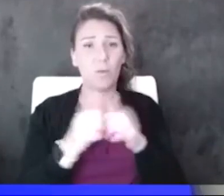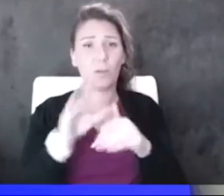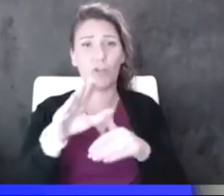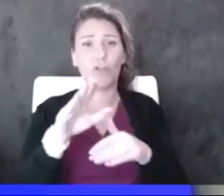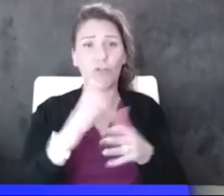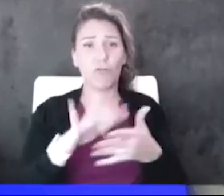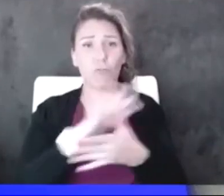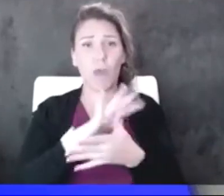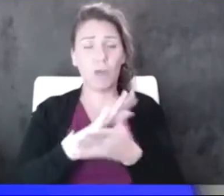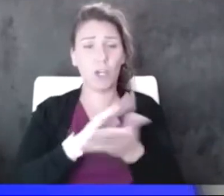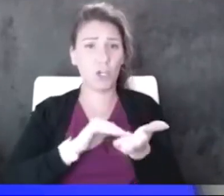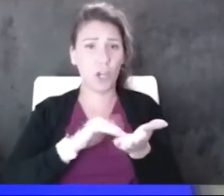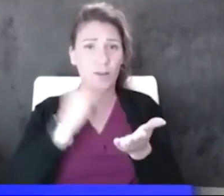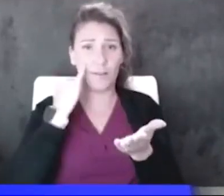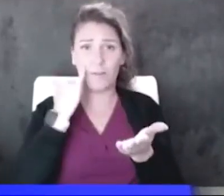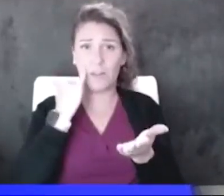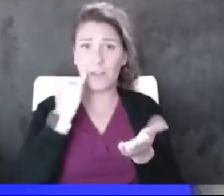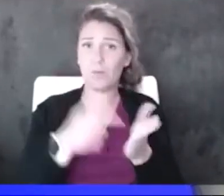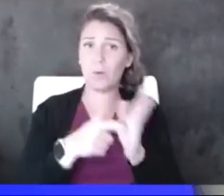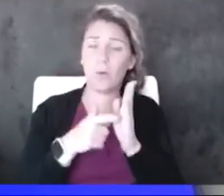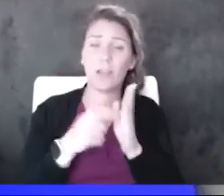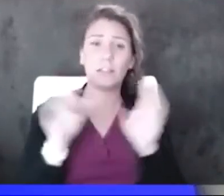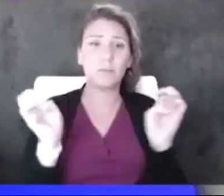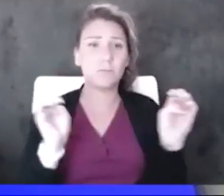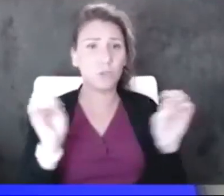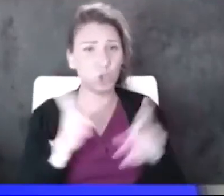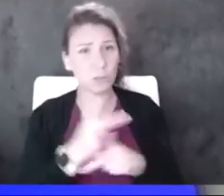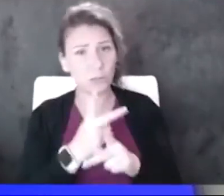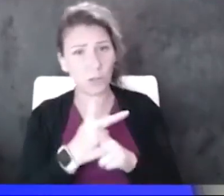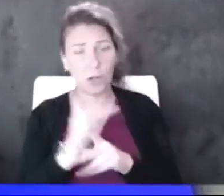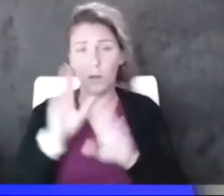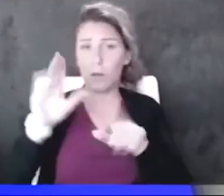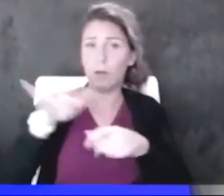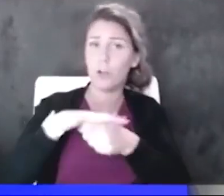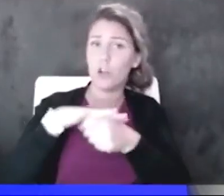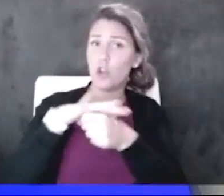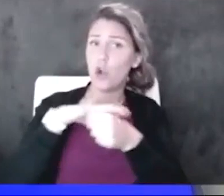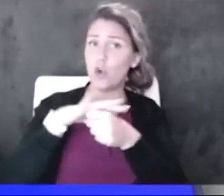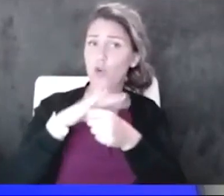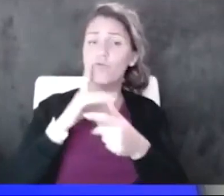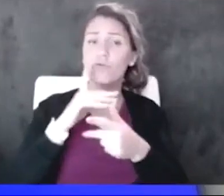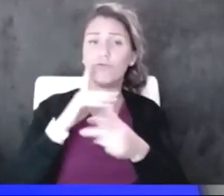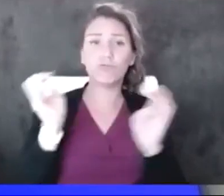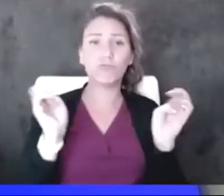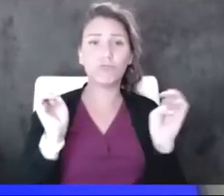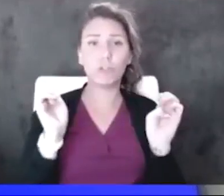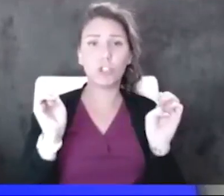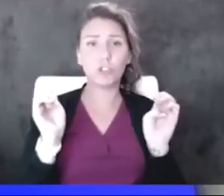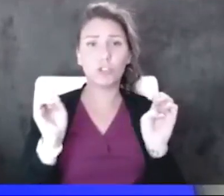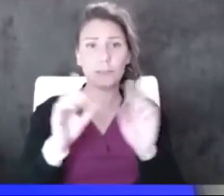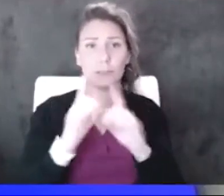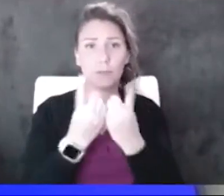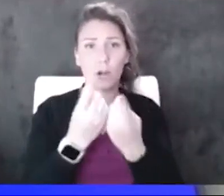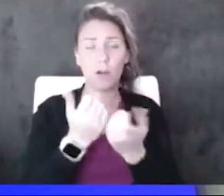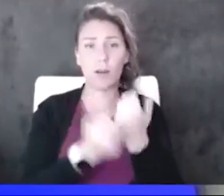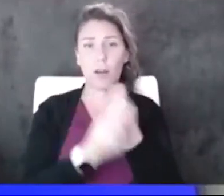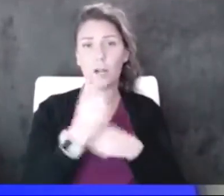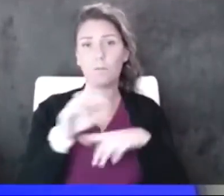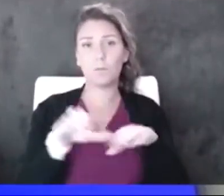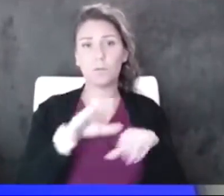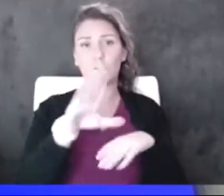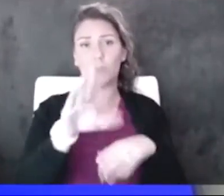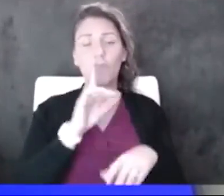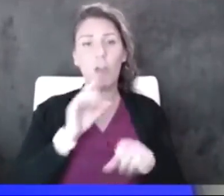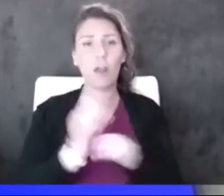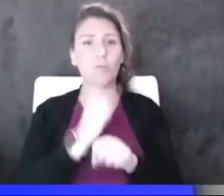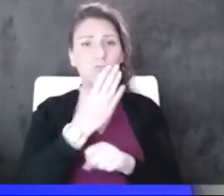requires emergency care, you go to the local emergency department, and everyone is doing their absolute best to get the care for you that